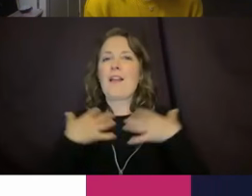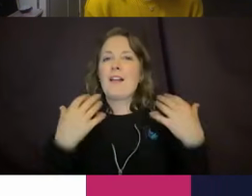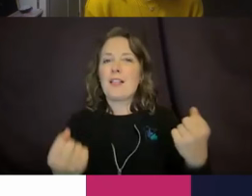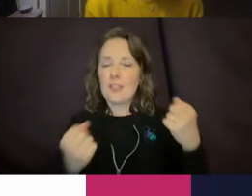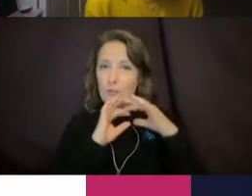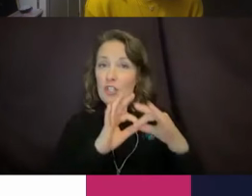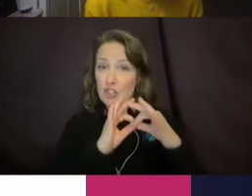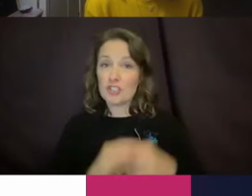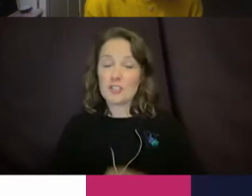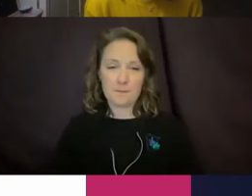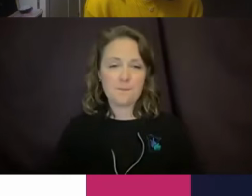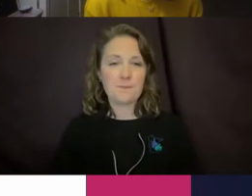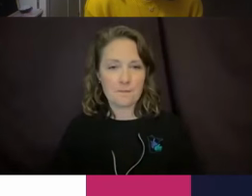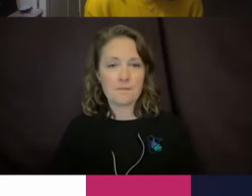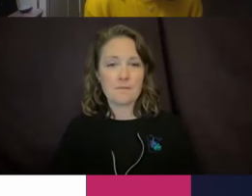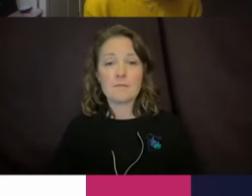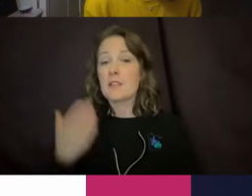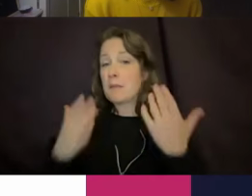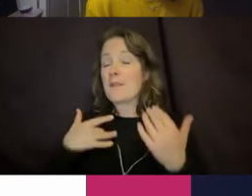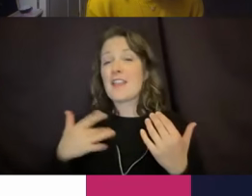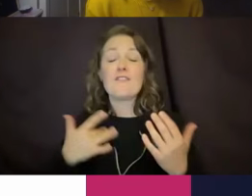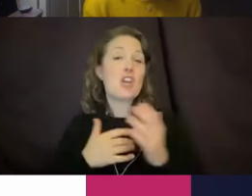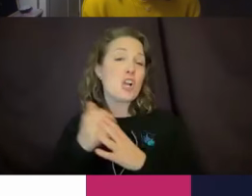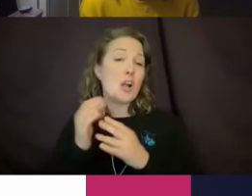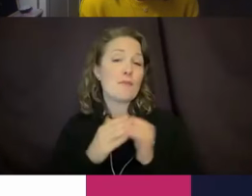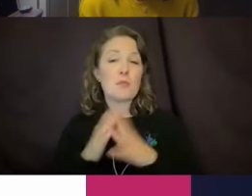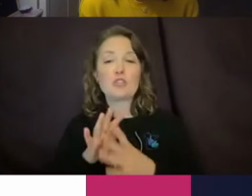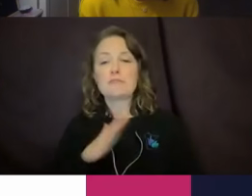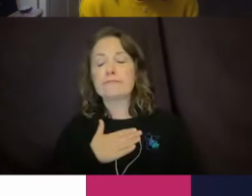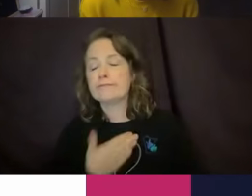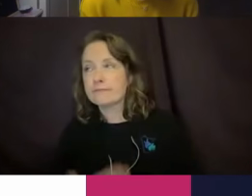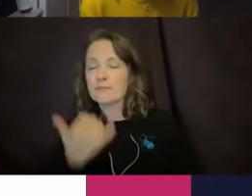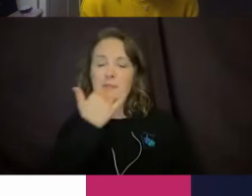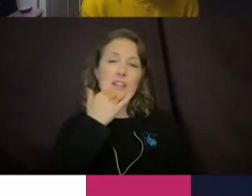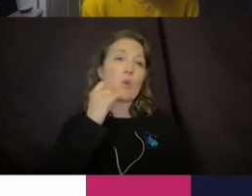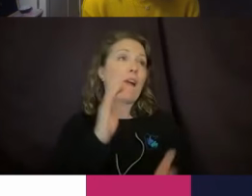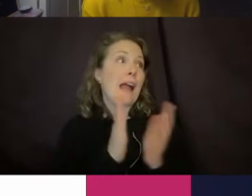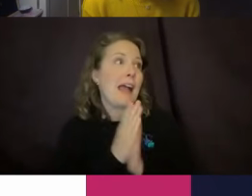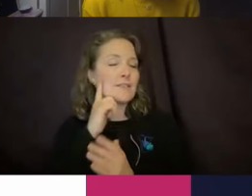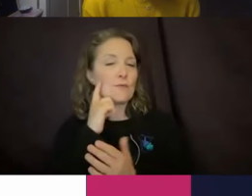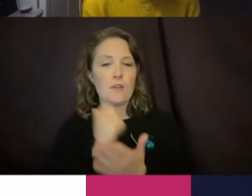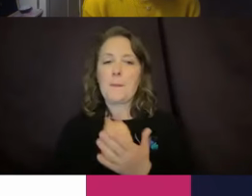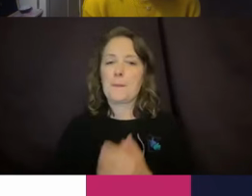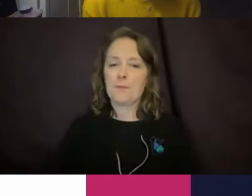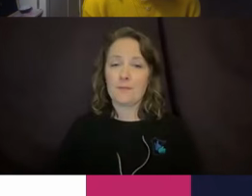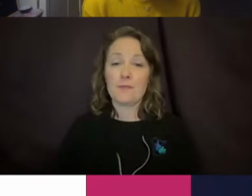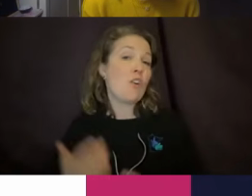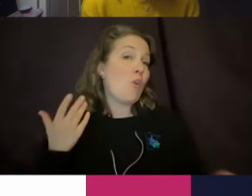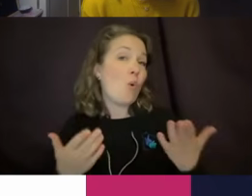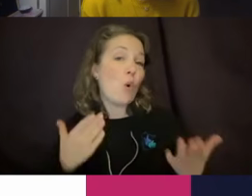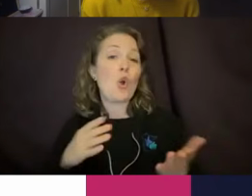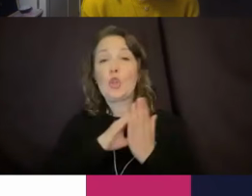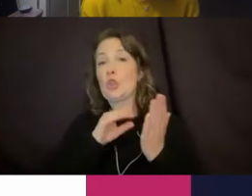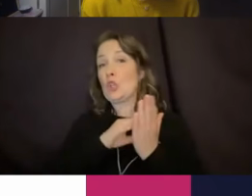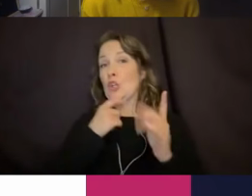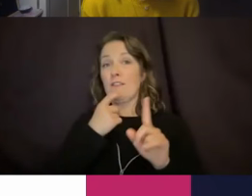They might feel comfortable being vulnerable, like admitting mistakes or asking for help. Or even learning from